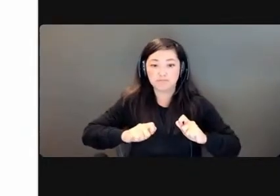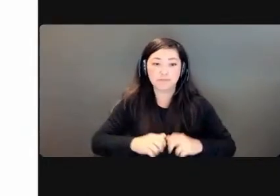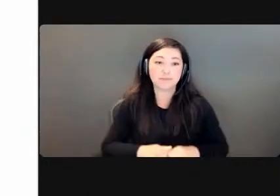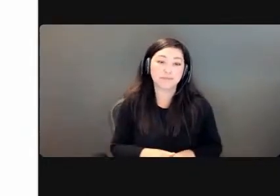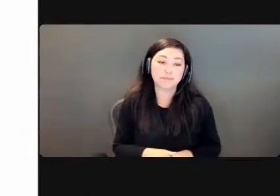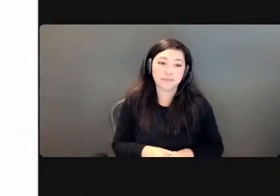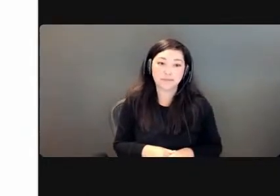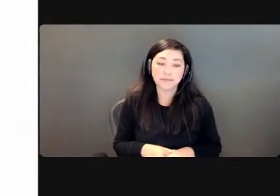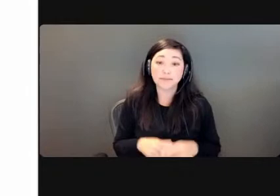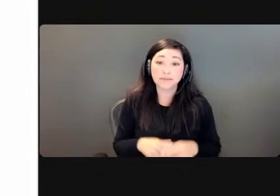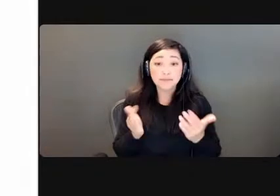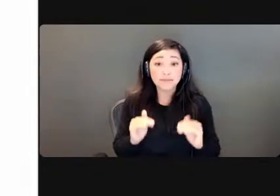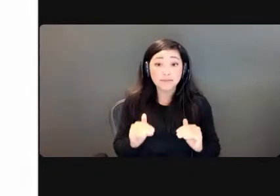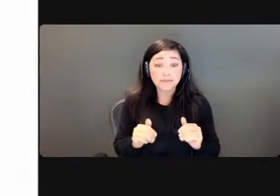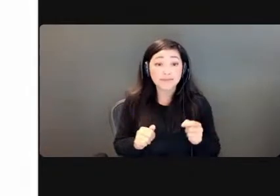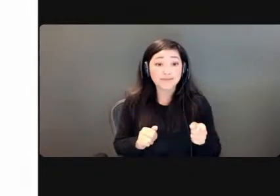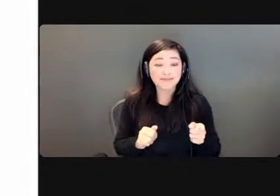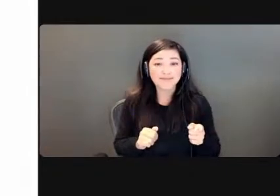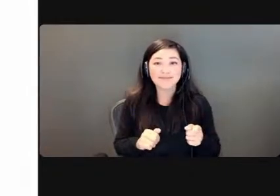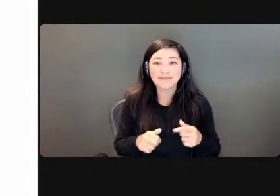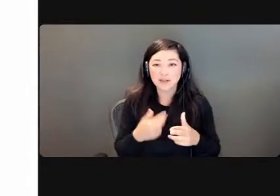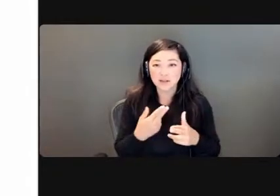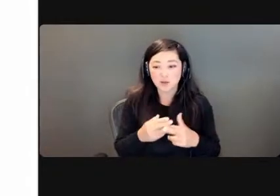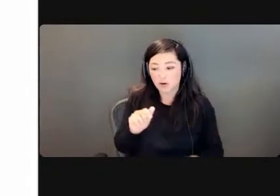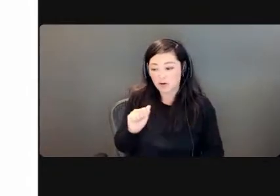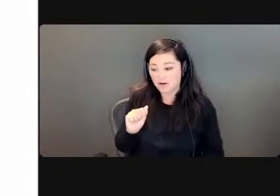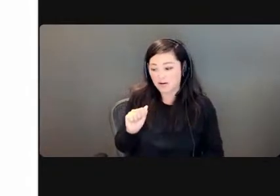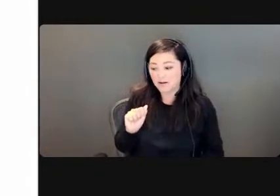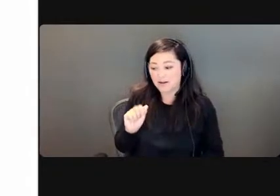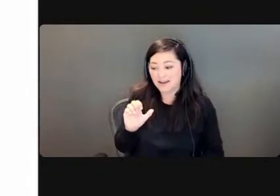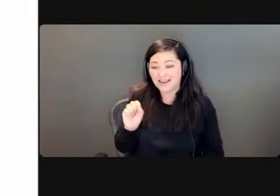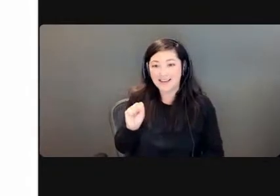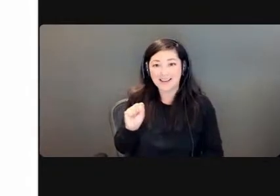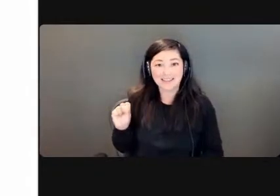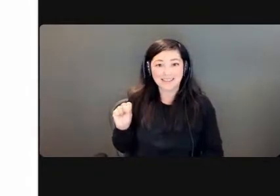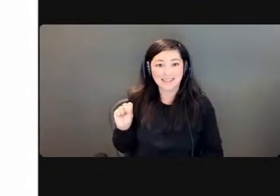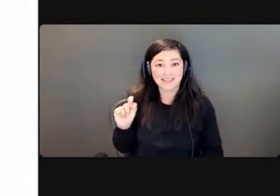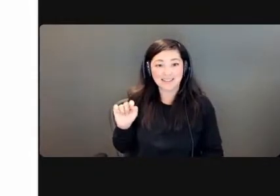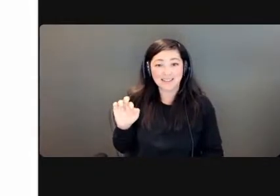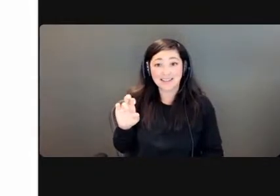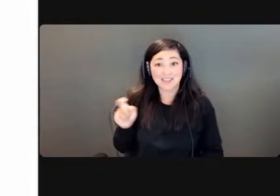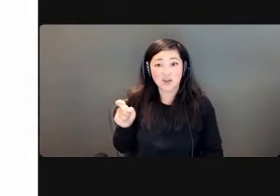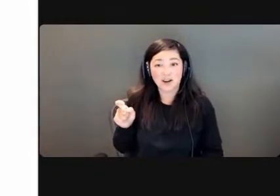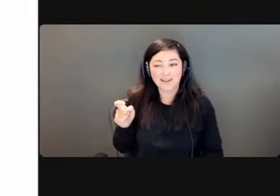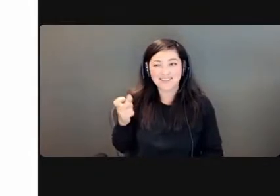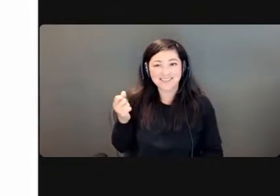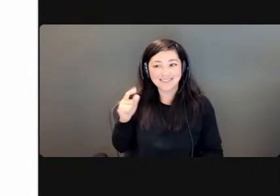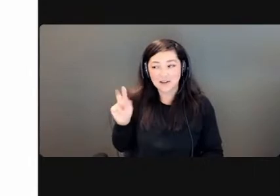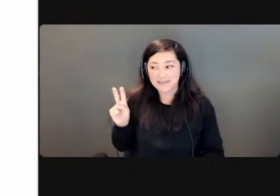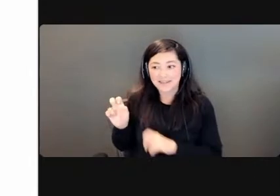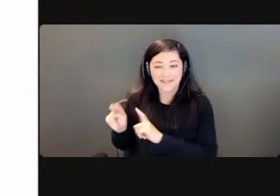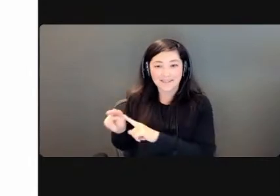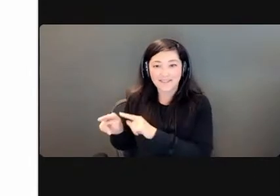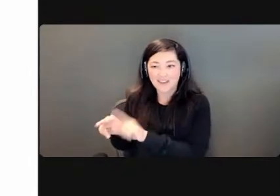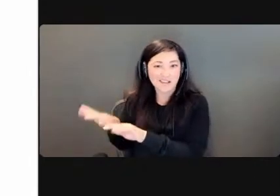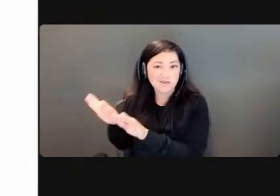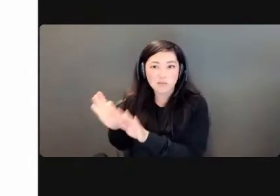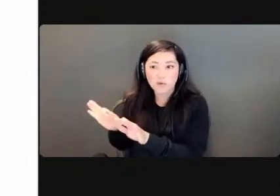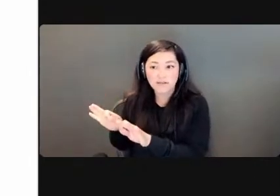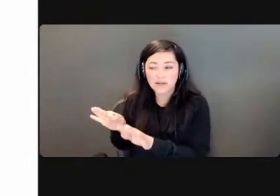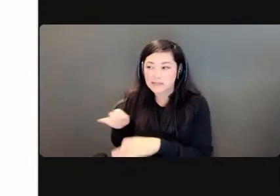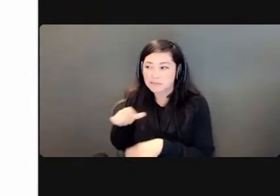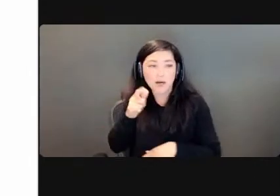next feature I have is something called access tracks. So because my vehicle is just so self-reliant, I don't need to stay